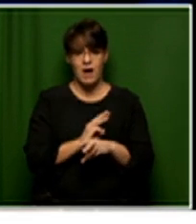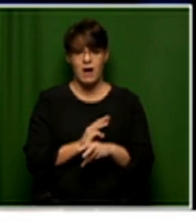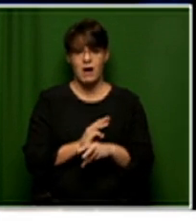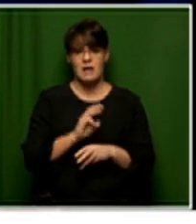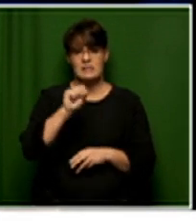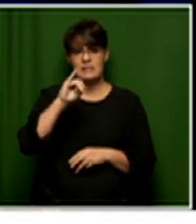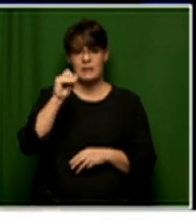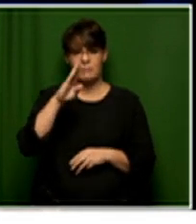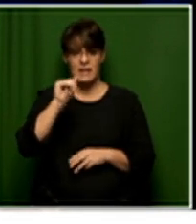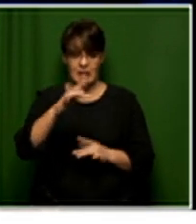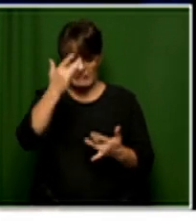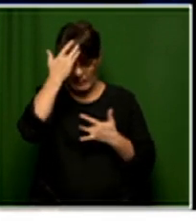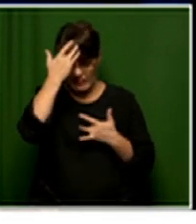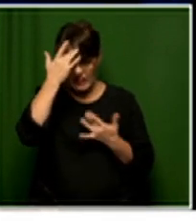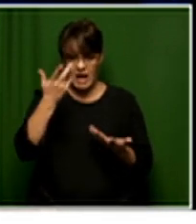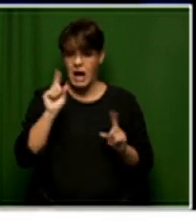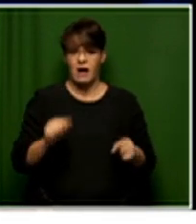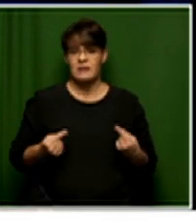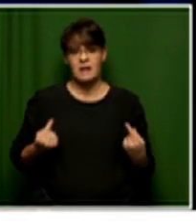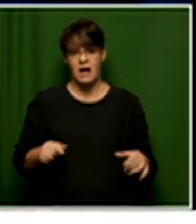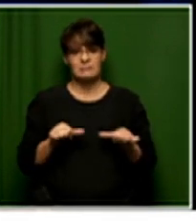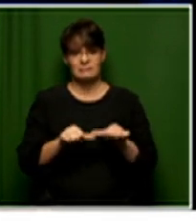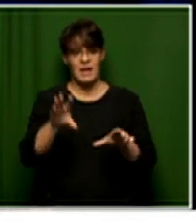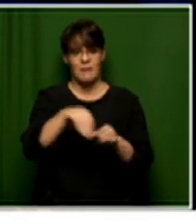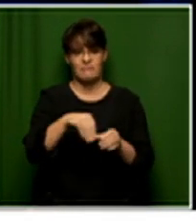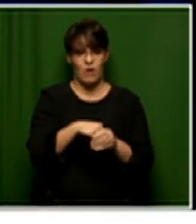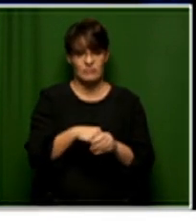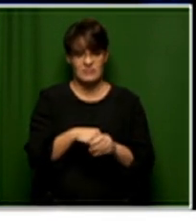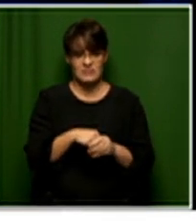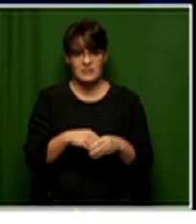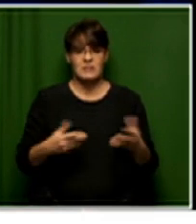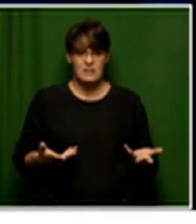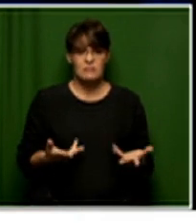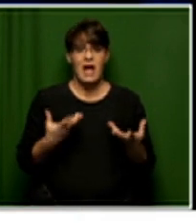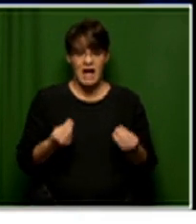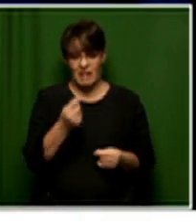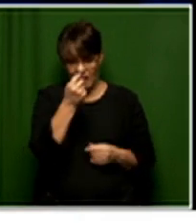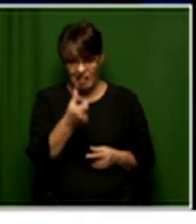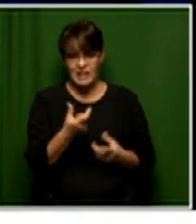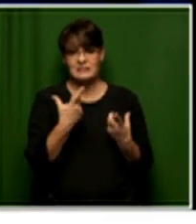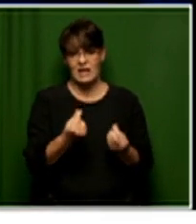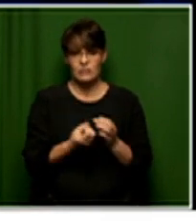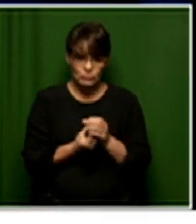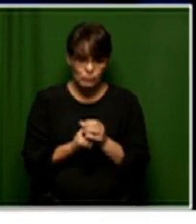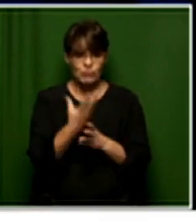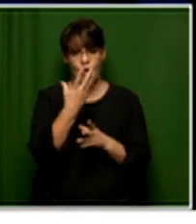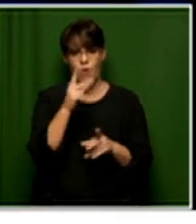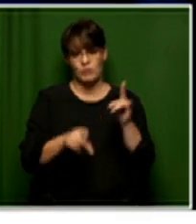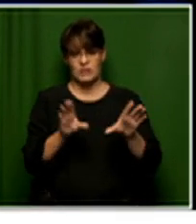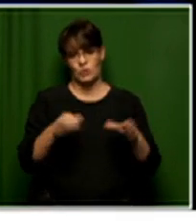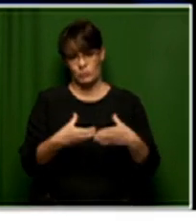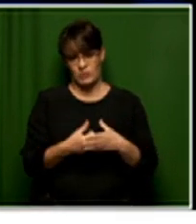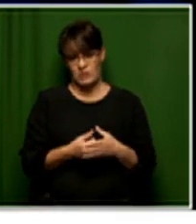Sibi became ill and could not participate fully in the party, there was very little done to grow the party. And